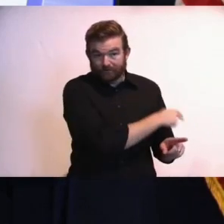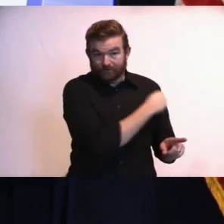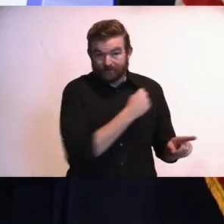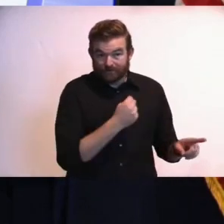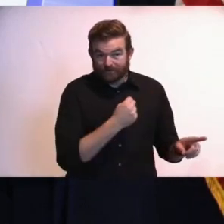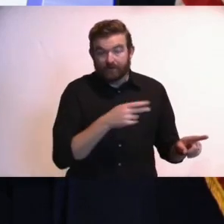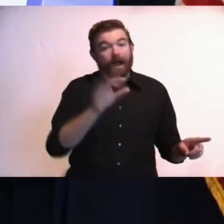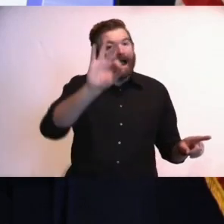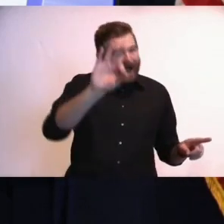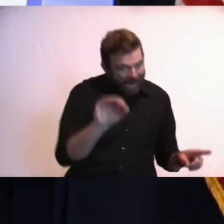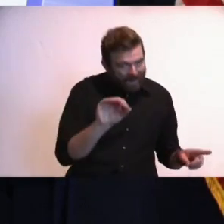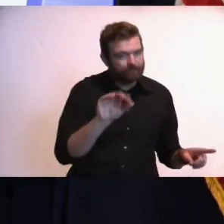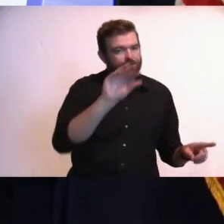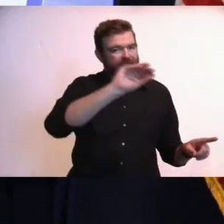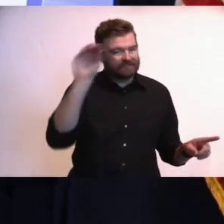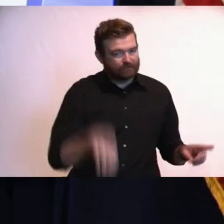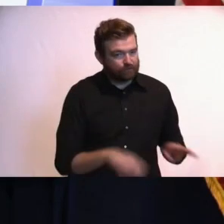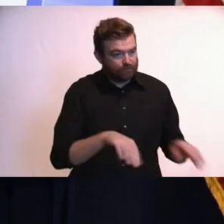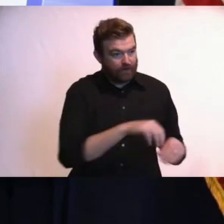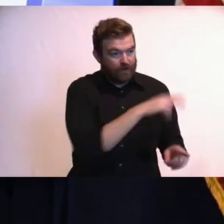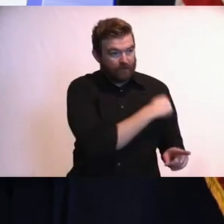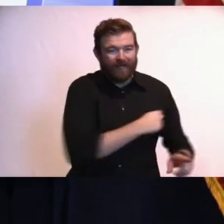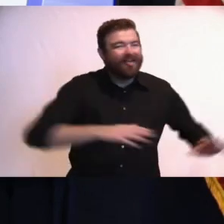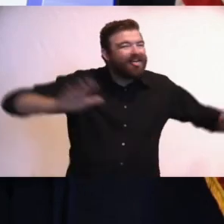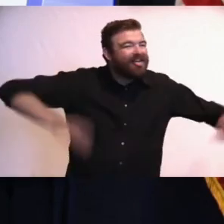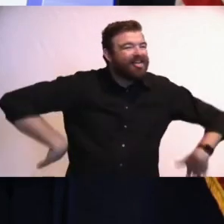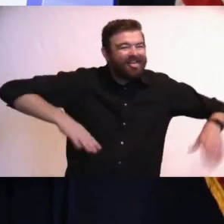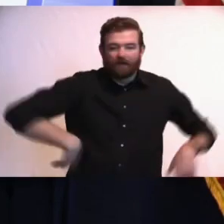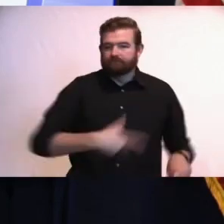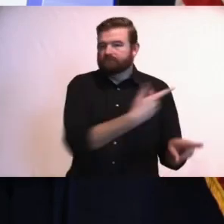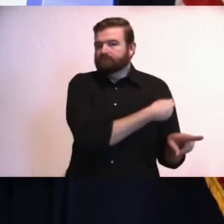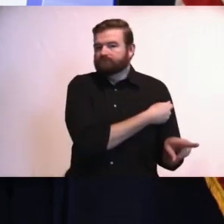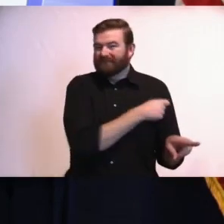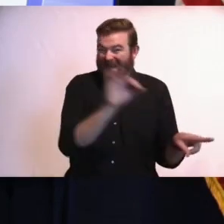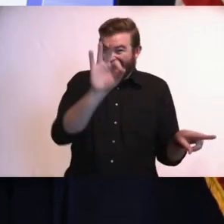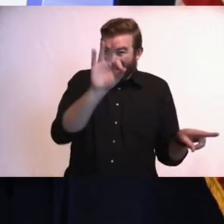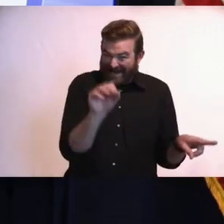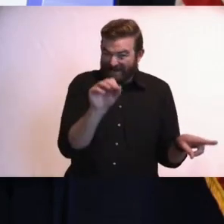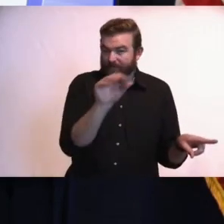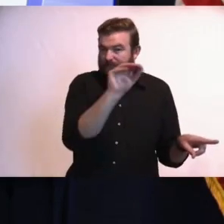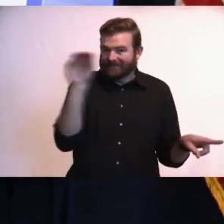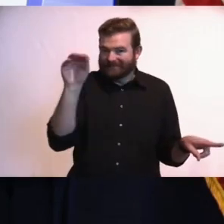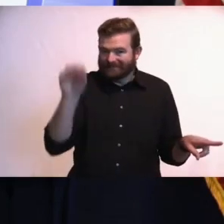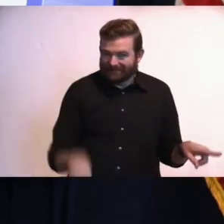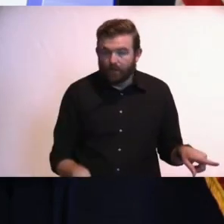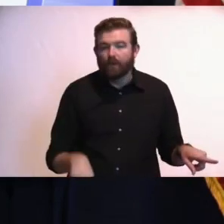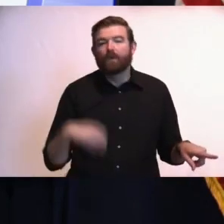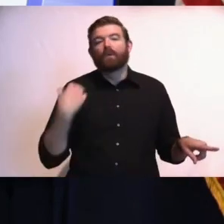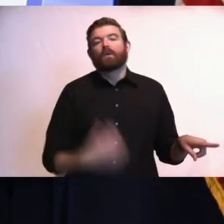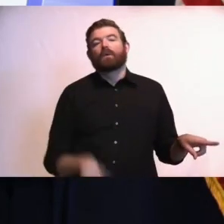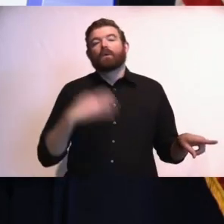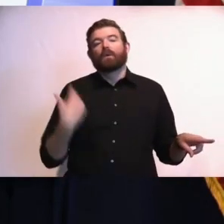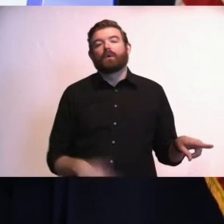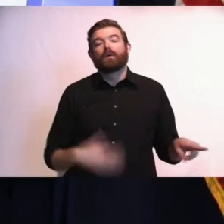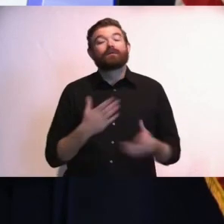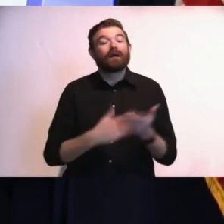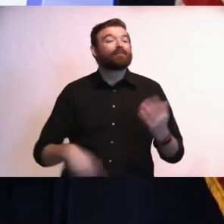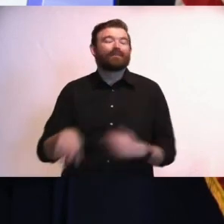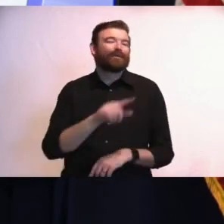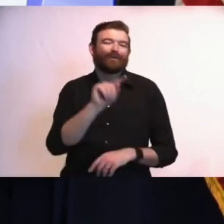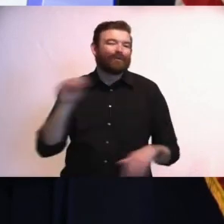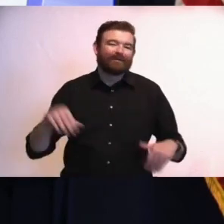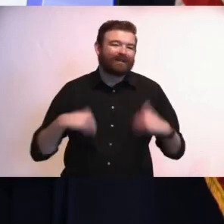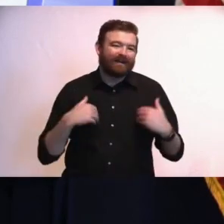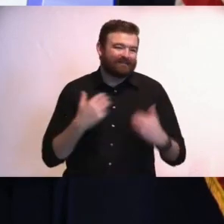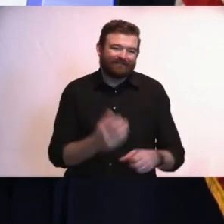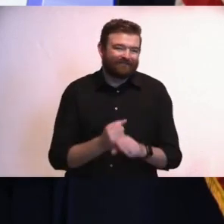shot. Less than 3% have been fully vaccinated. For those too young to be vaccinated, it's really important that